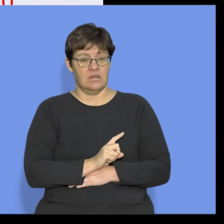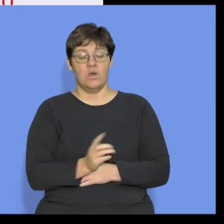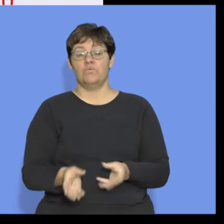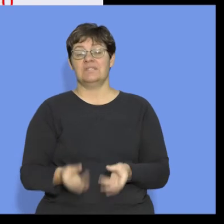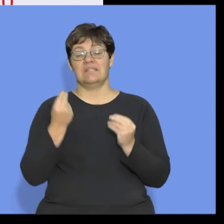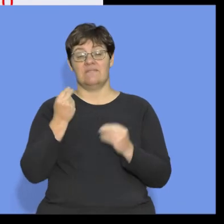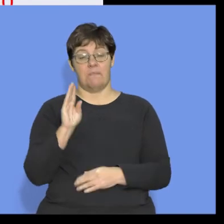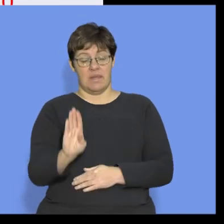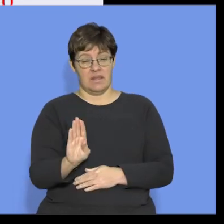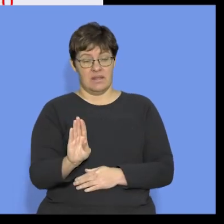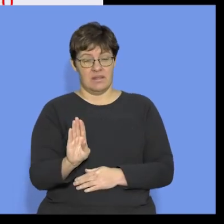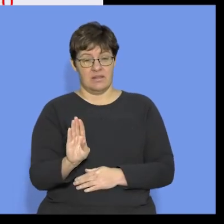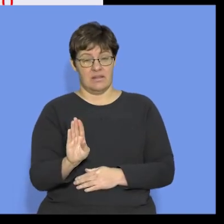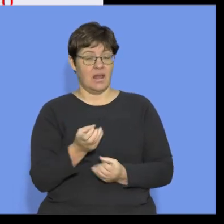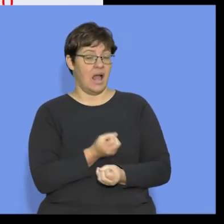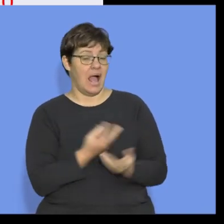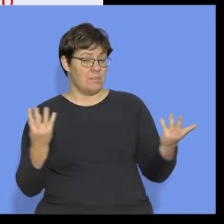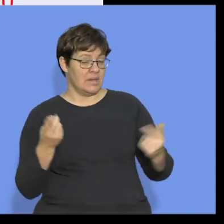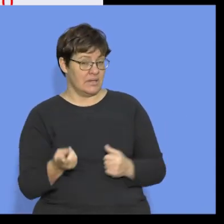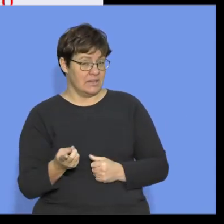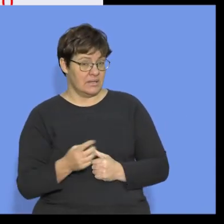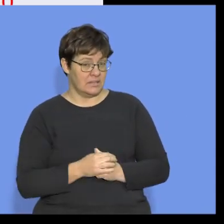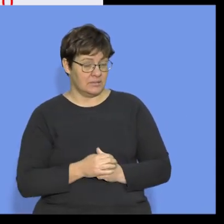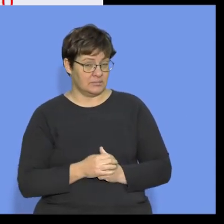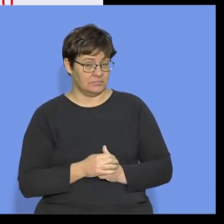Receive treatment B, how many in treatment B?